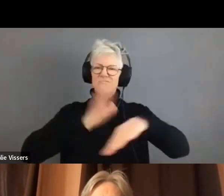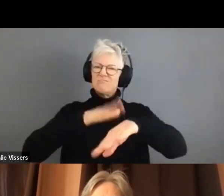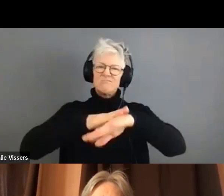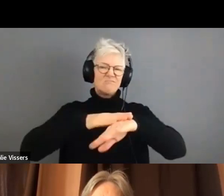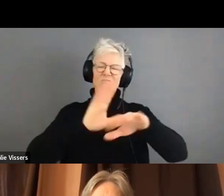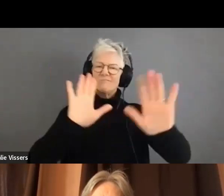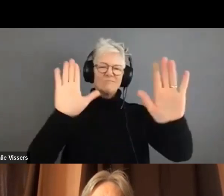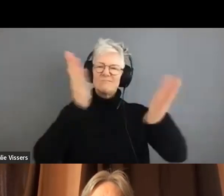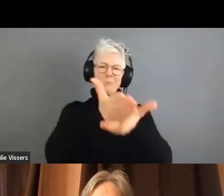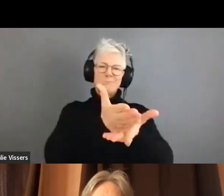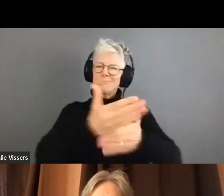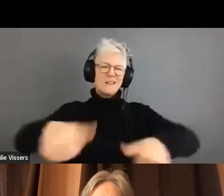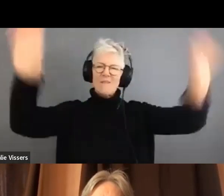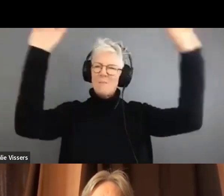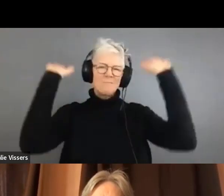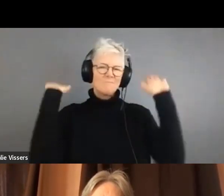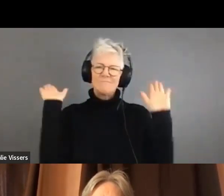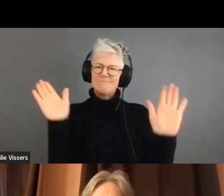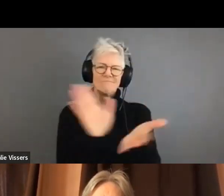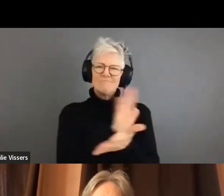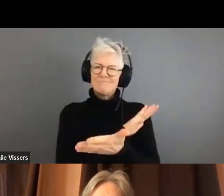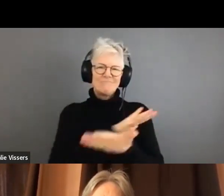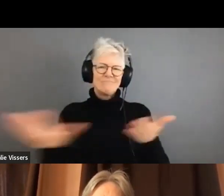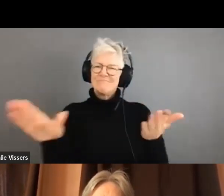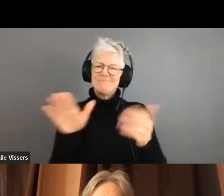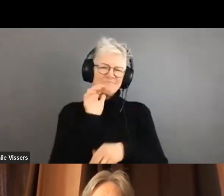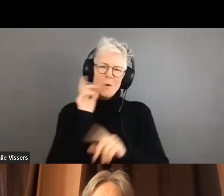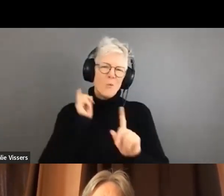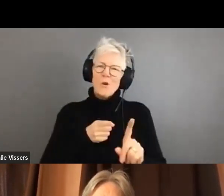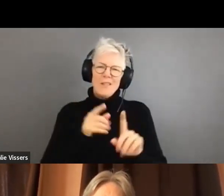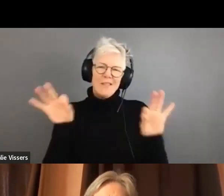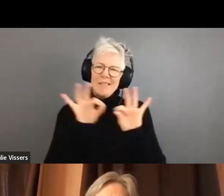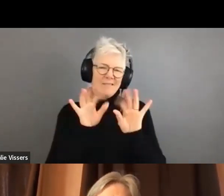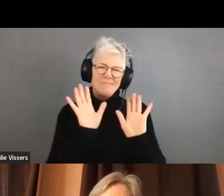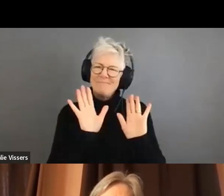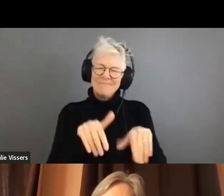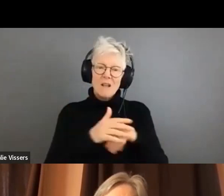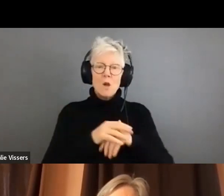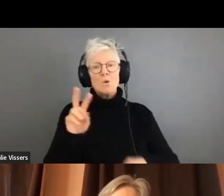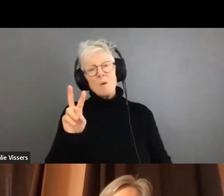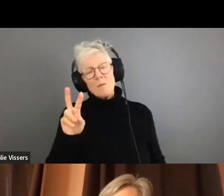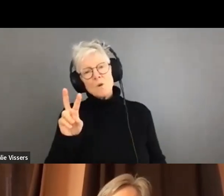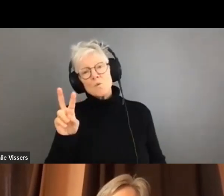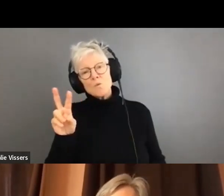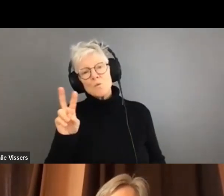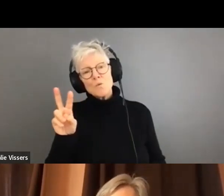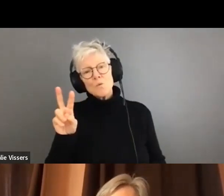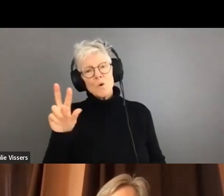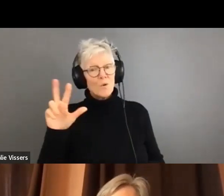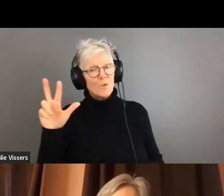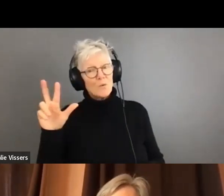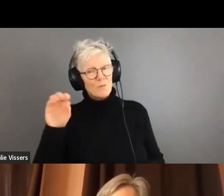And I'm just being honest, because probably only 2 or 3% of people who do podcasts on a